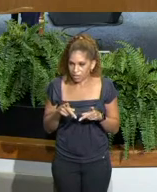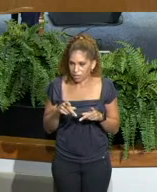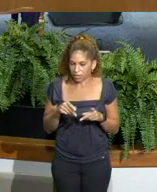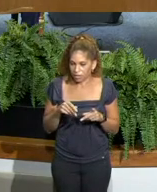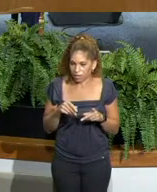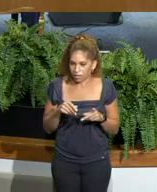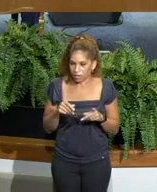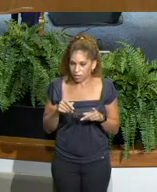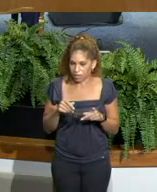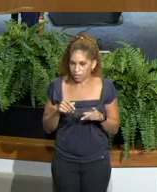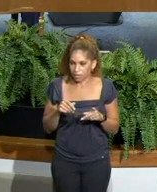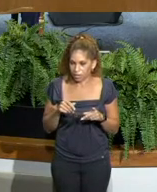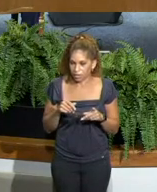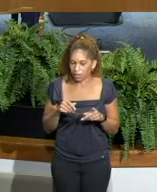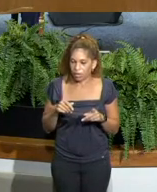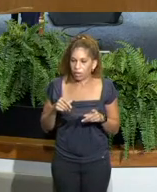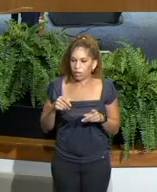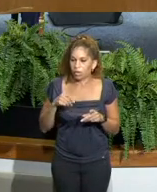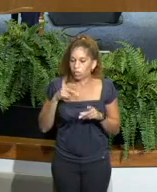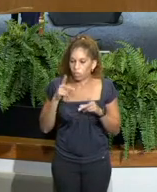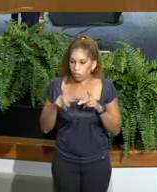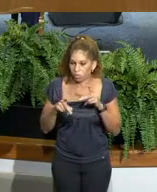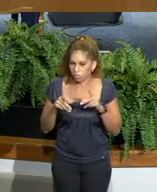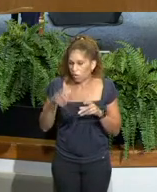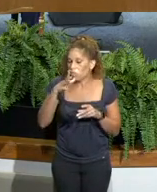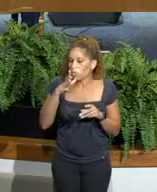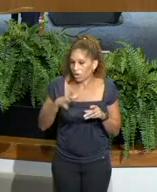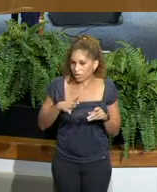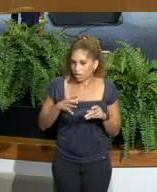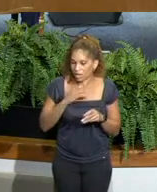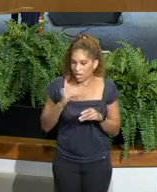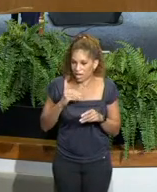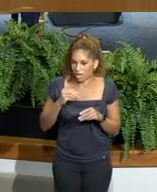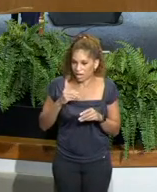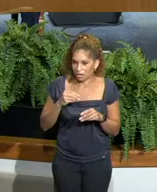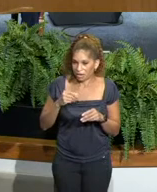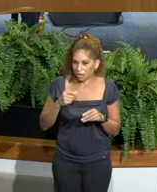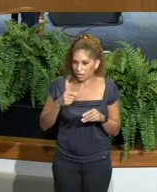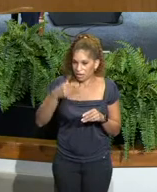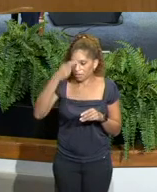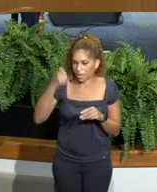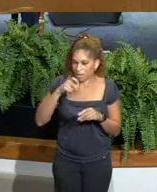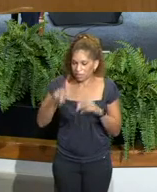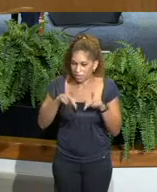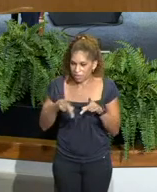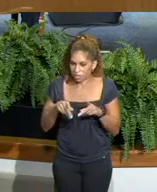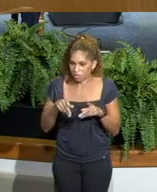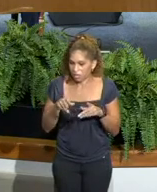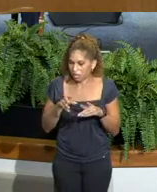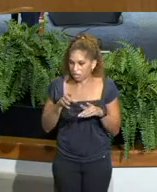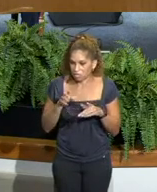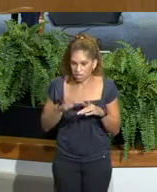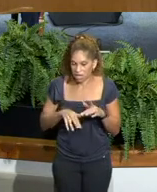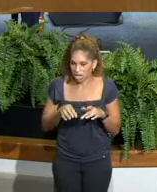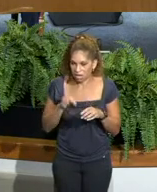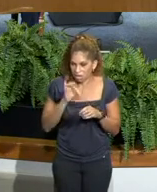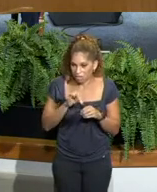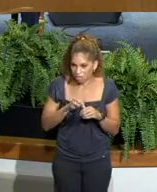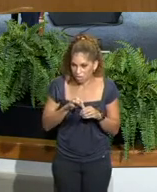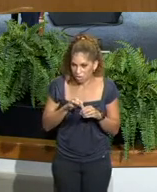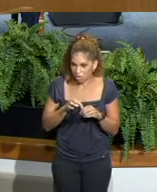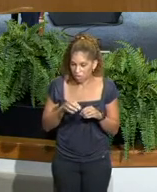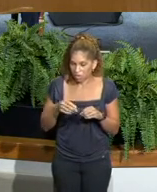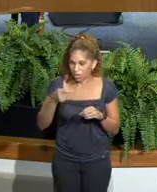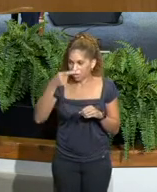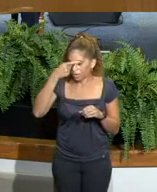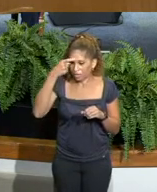with it if you make sure women and black and brown folks can't pay in the system. Yeah, it was a compromise. We don't